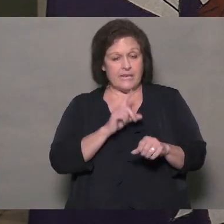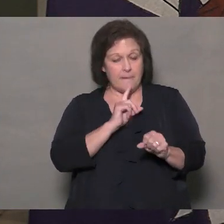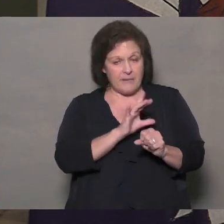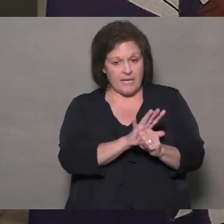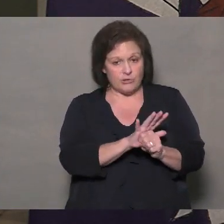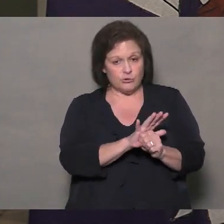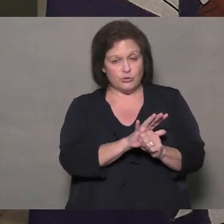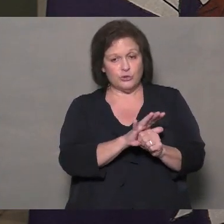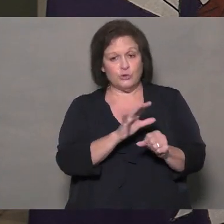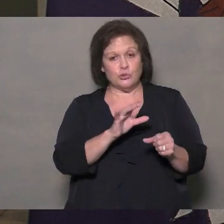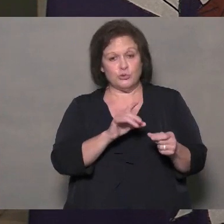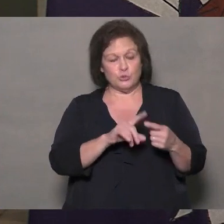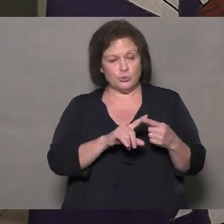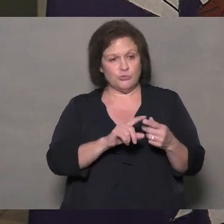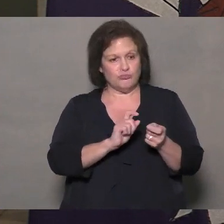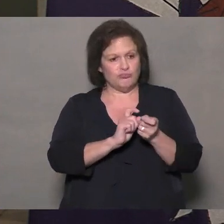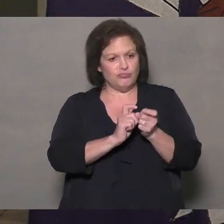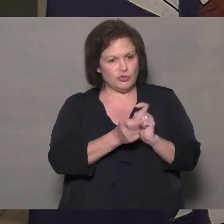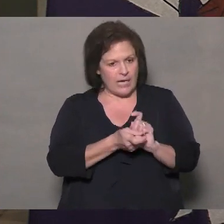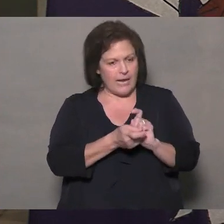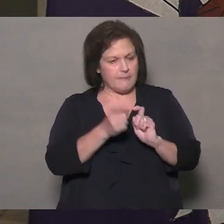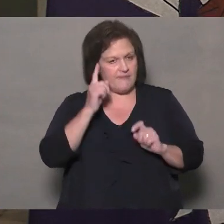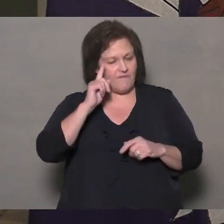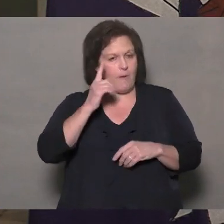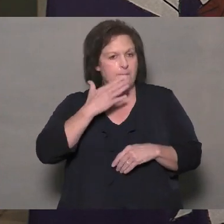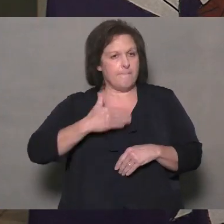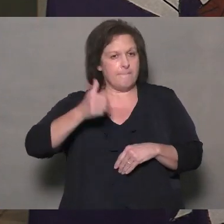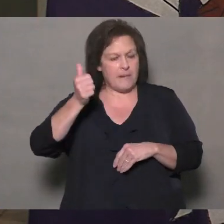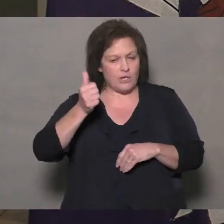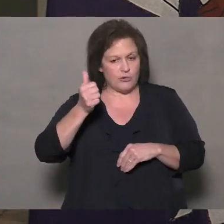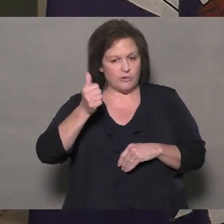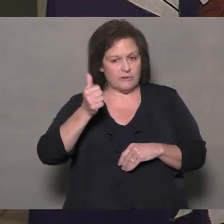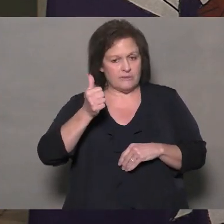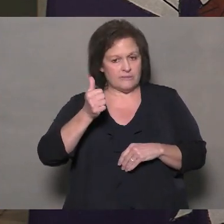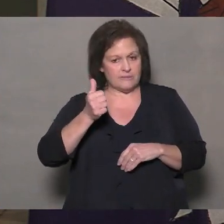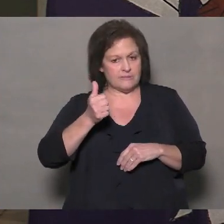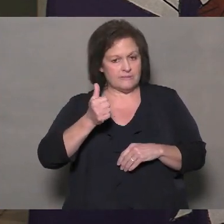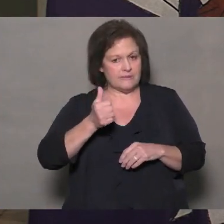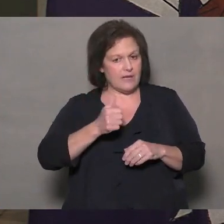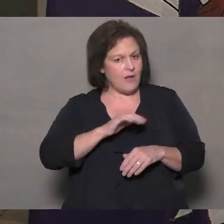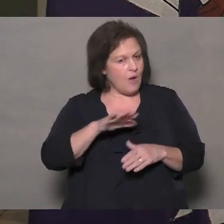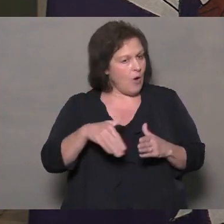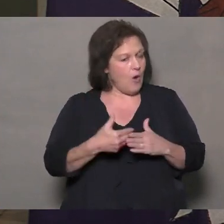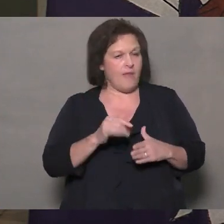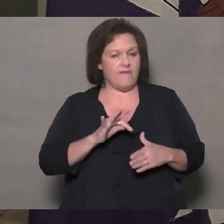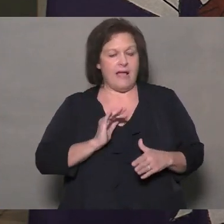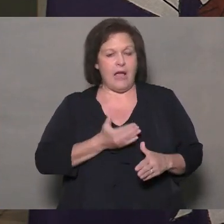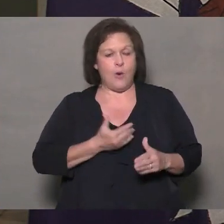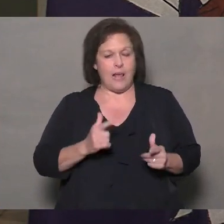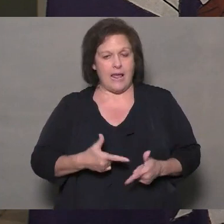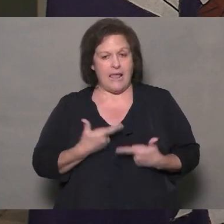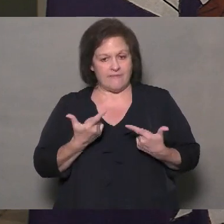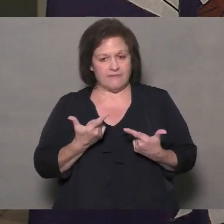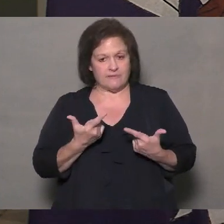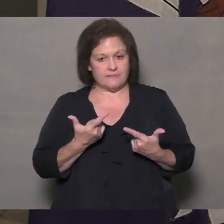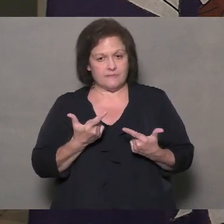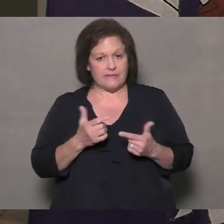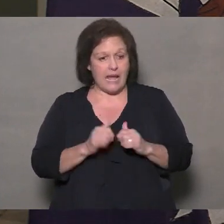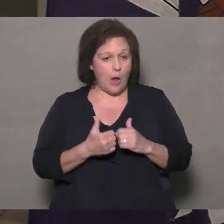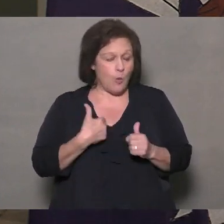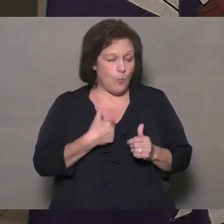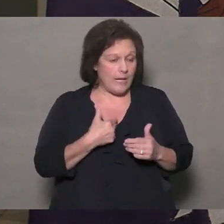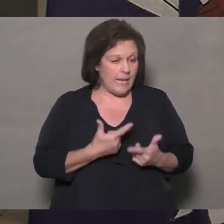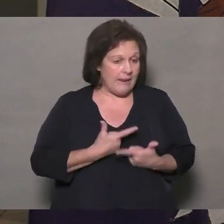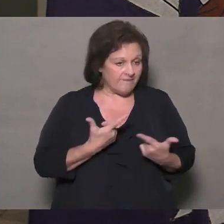obligation to reshape for the better every aspect of our lives. How we